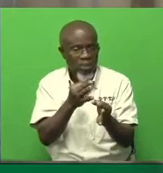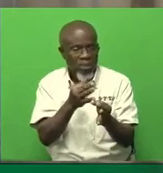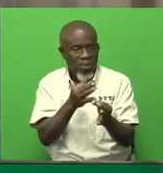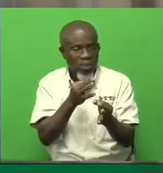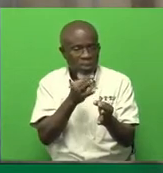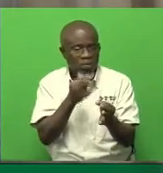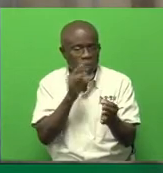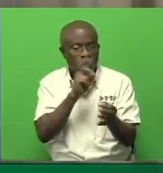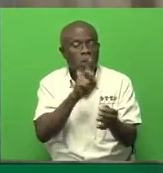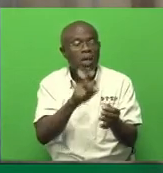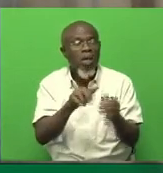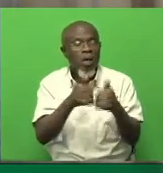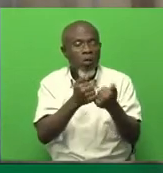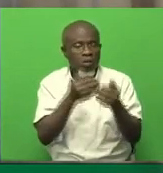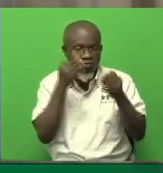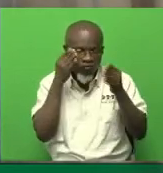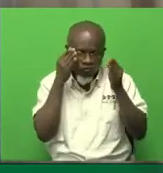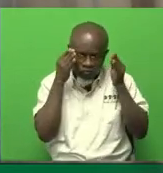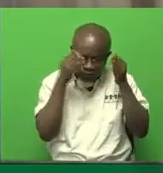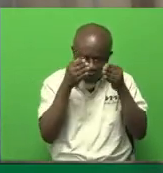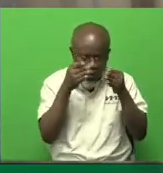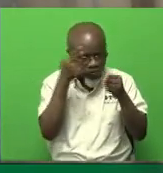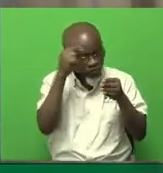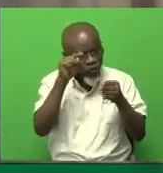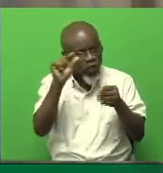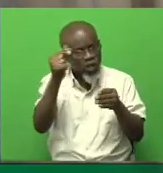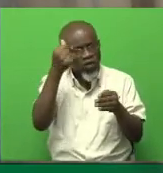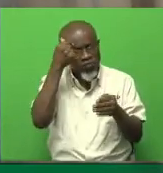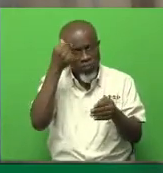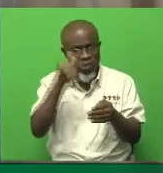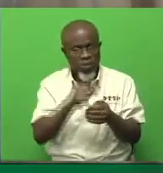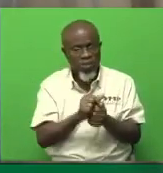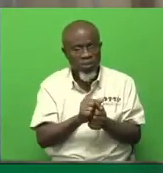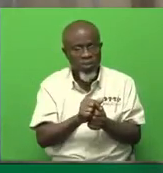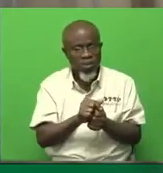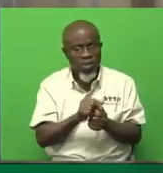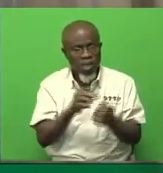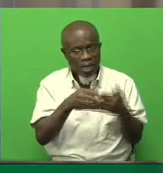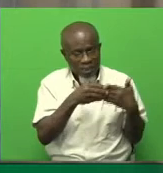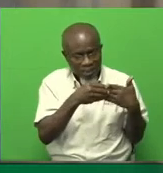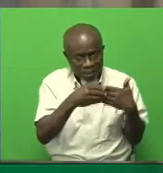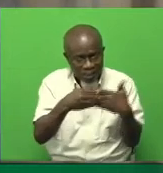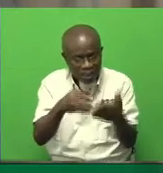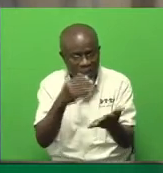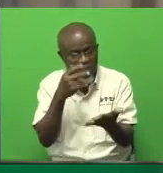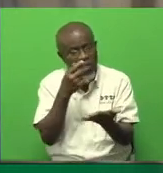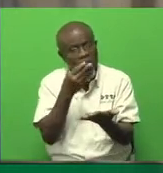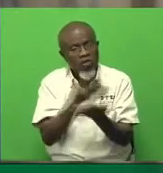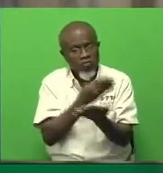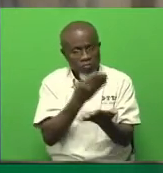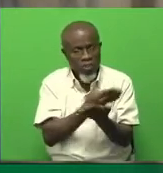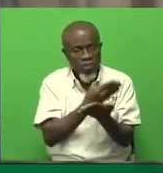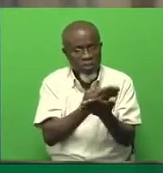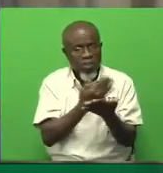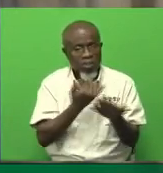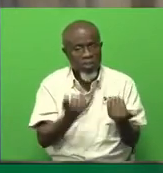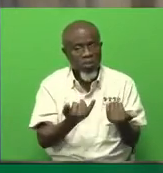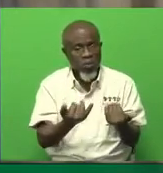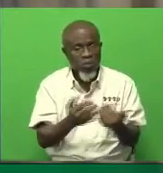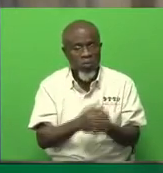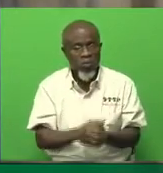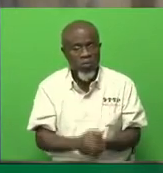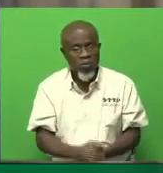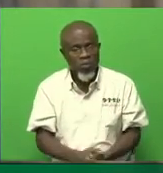government and the financially responsible decisions which should guide the budget which we are currently debating Madam speaker